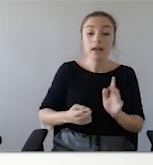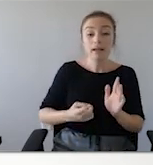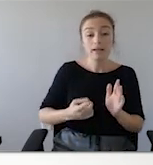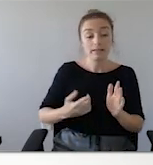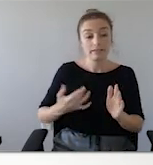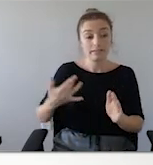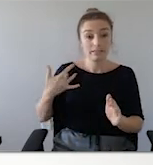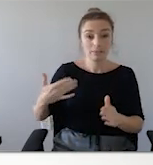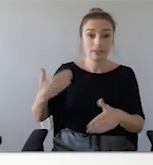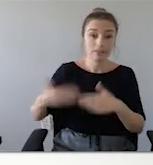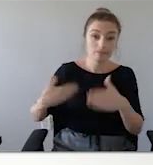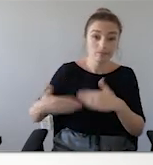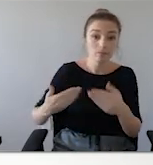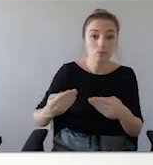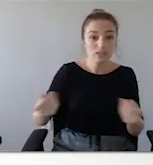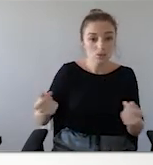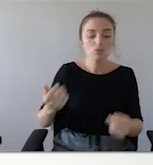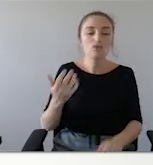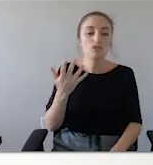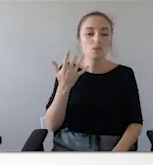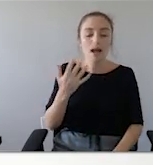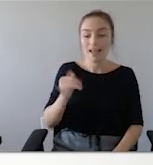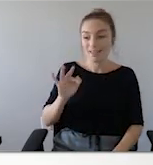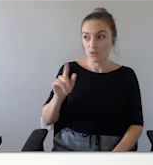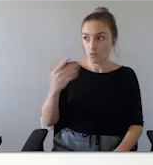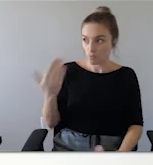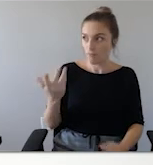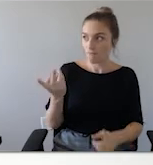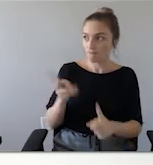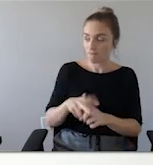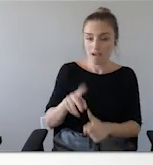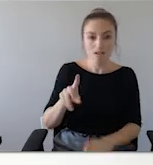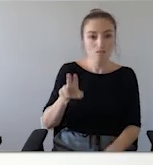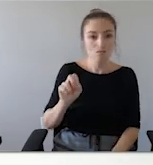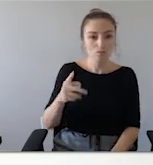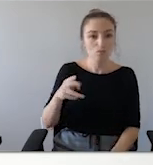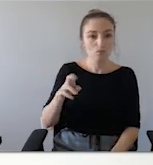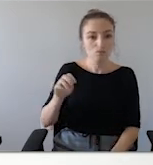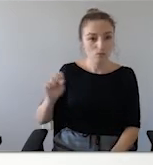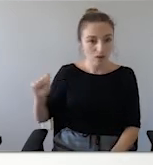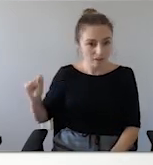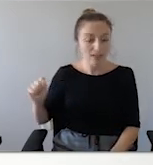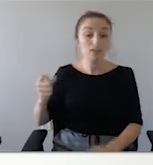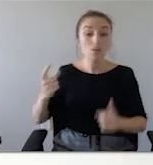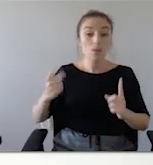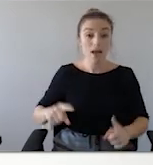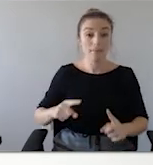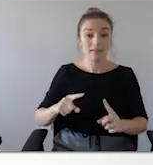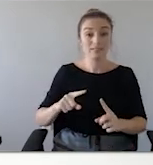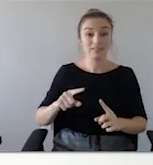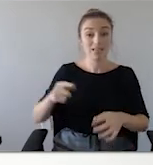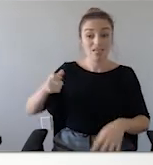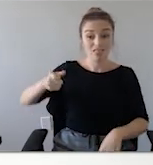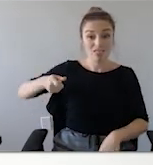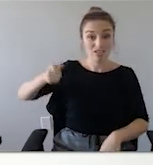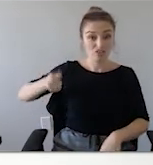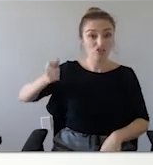process, then the judge in Tallahassee says to your school district, attempt to resolve. So then there'll be a resolution meeting,